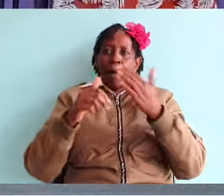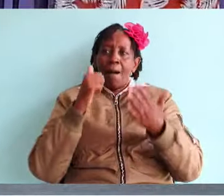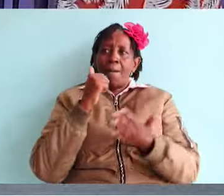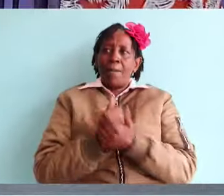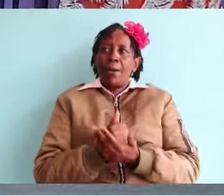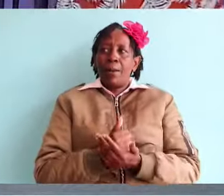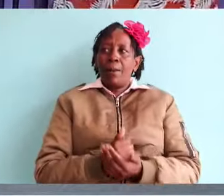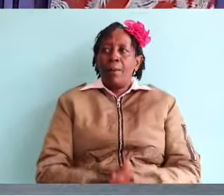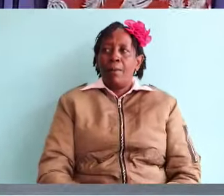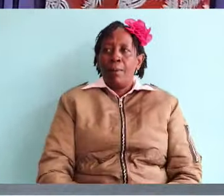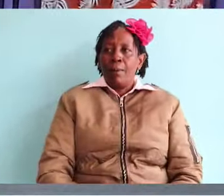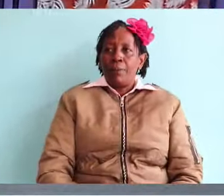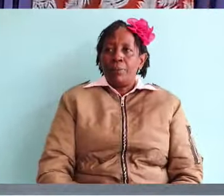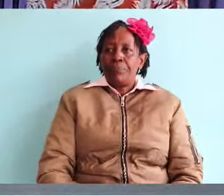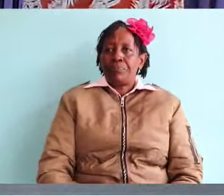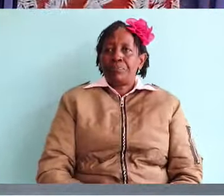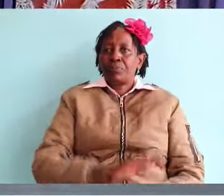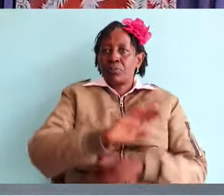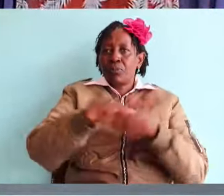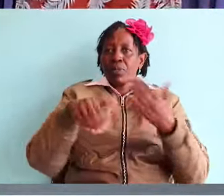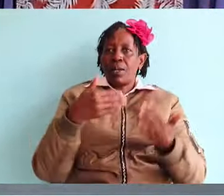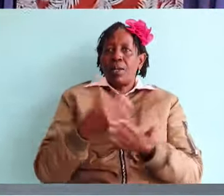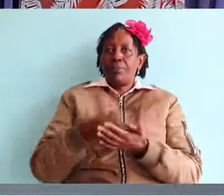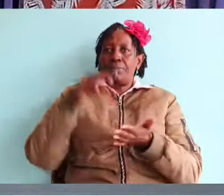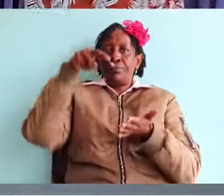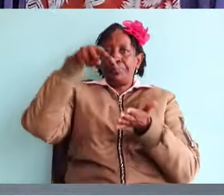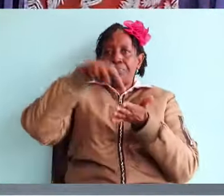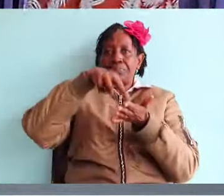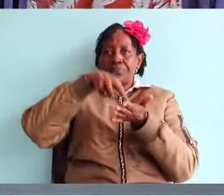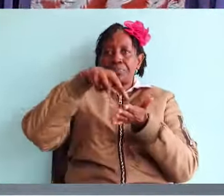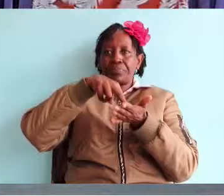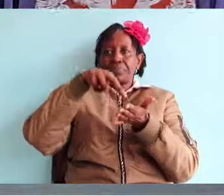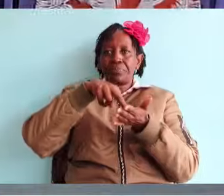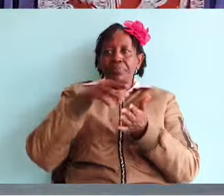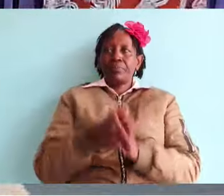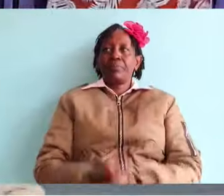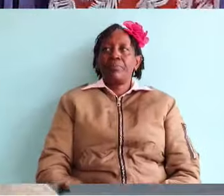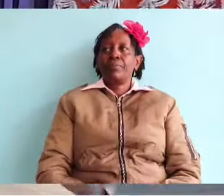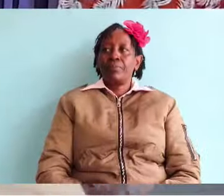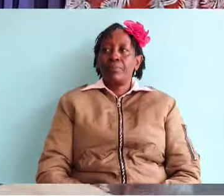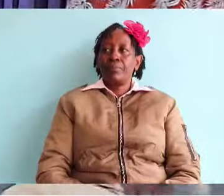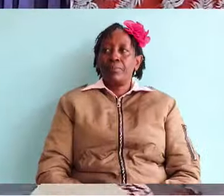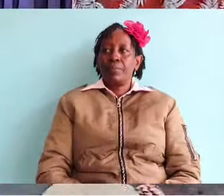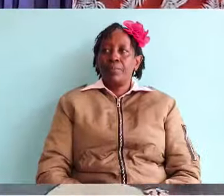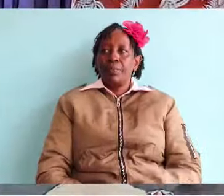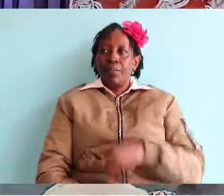Let me request us to rise up as we share the words of benediction.